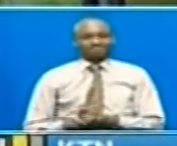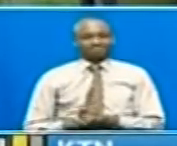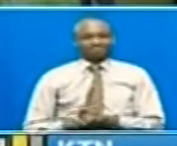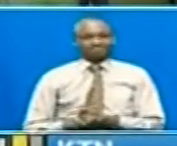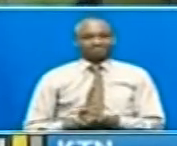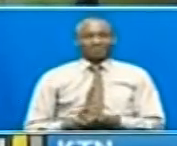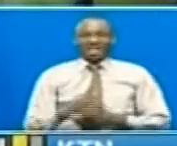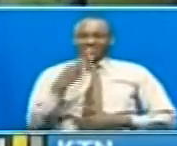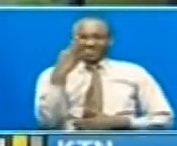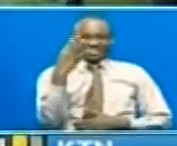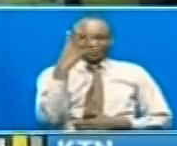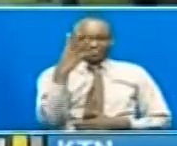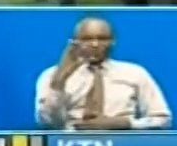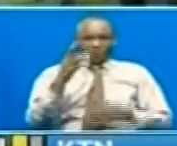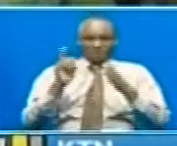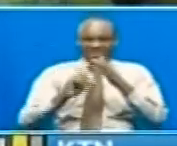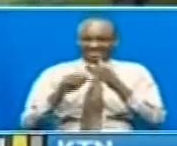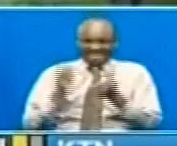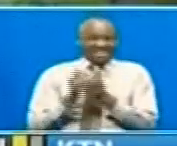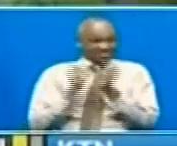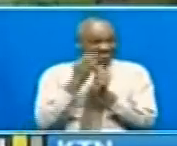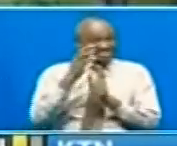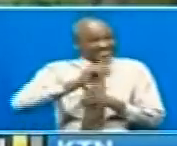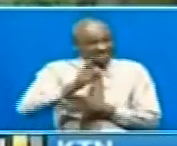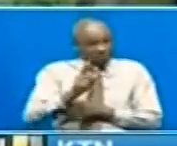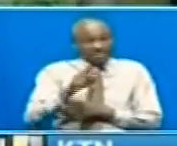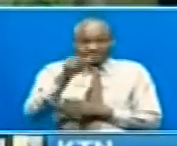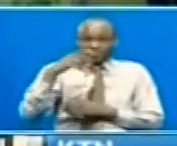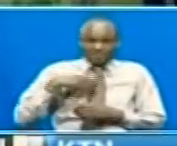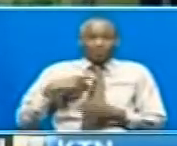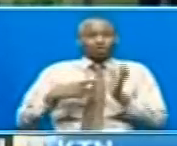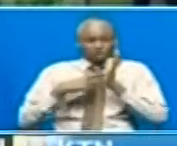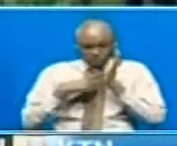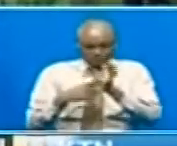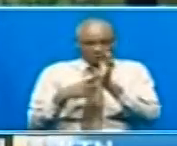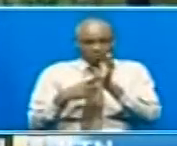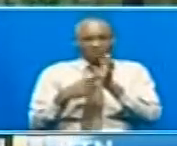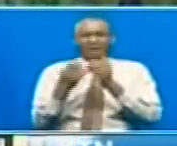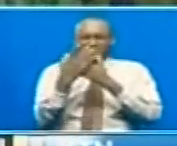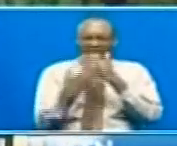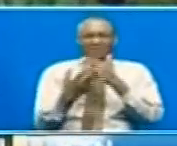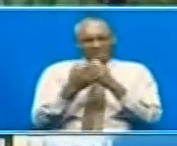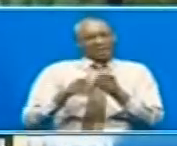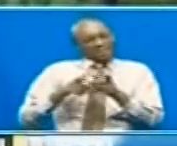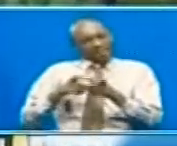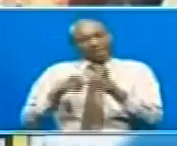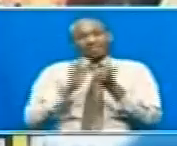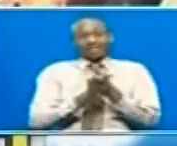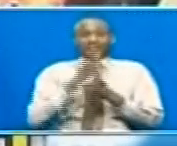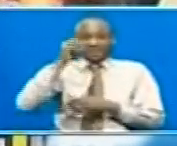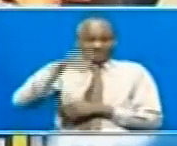In 34 minutes and 13 seconds, the Al-Shabaab revealed their bloody rampage in Mpeketoni last